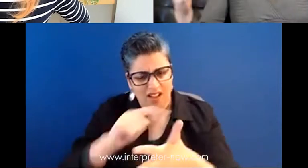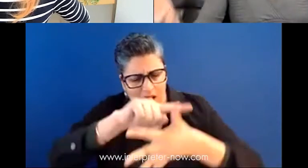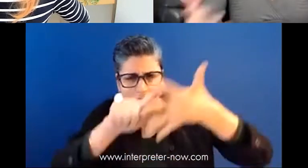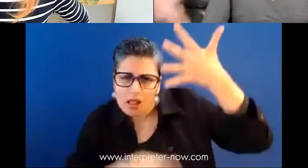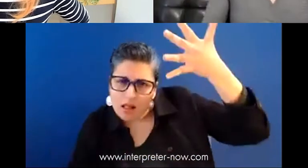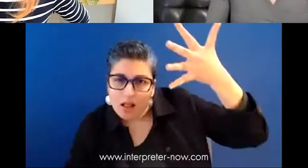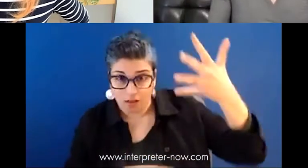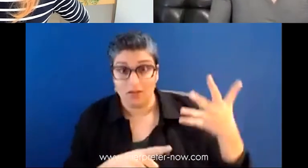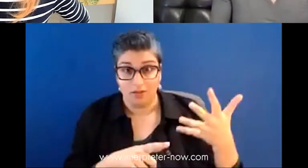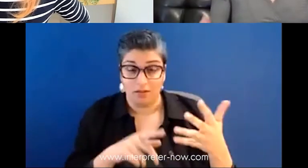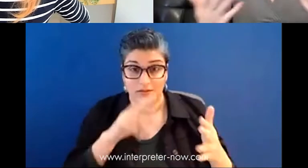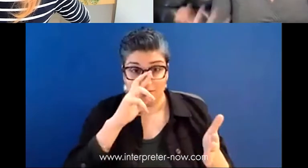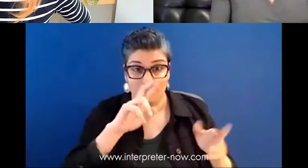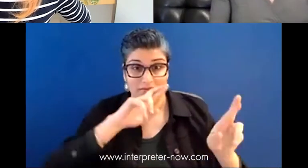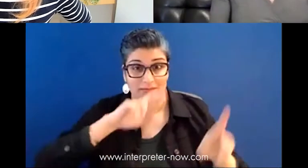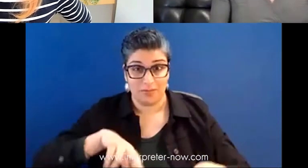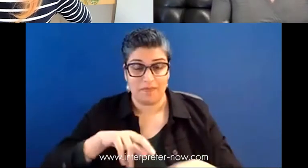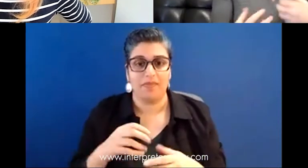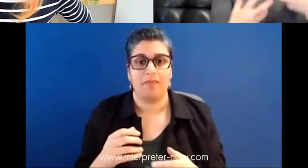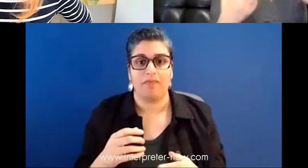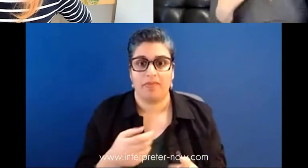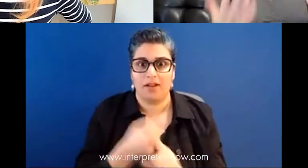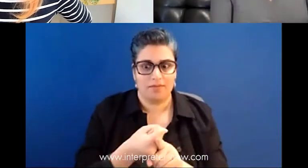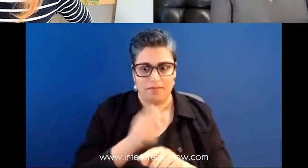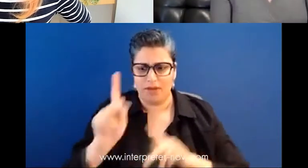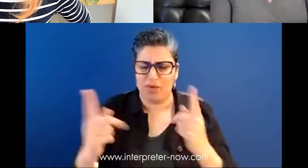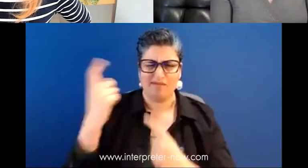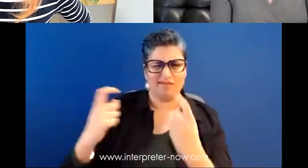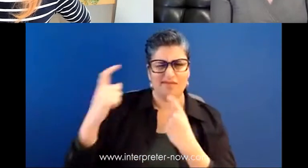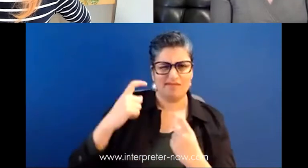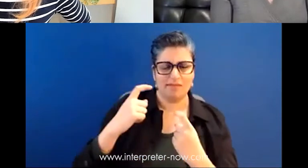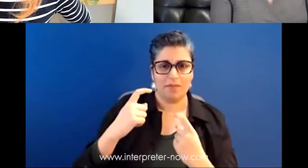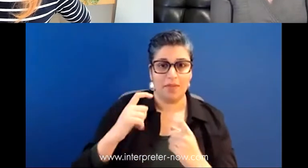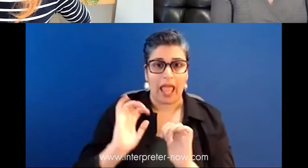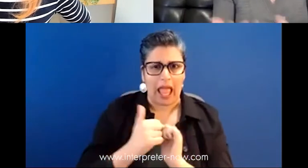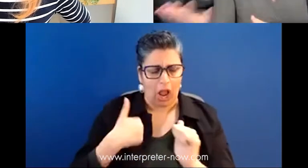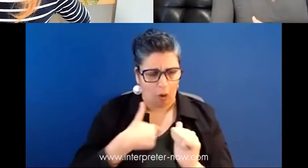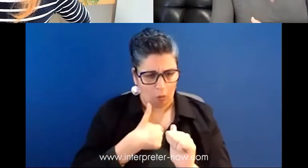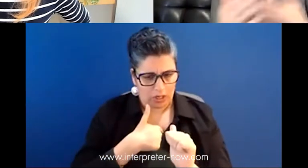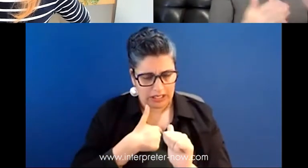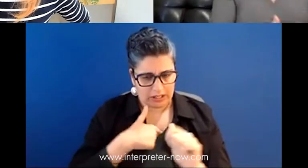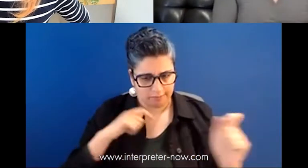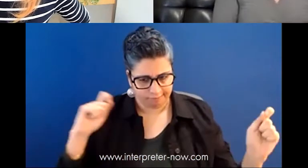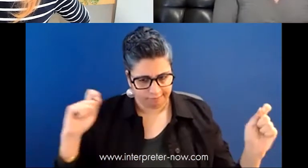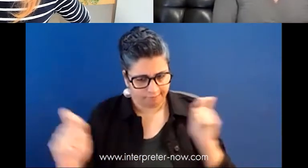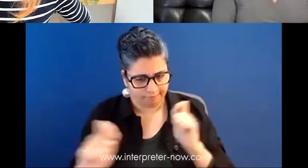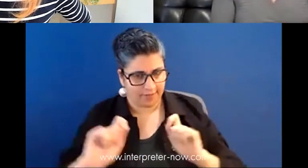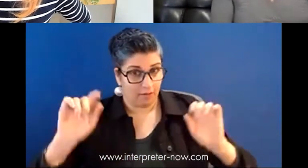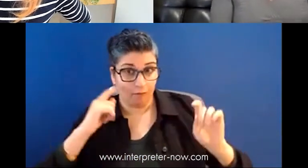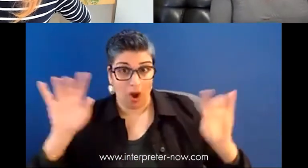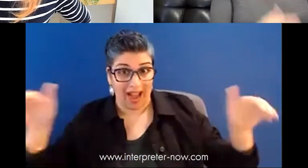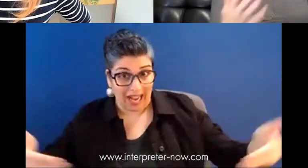that suddenly people started asking me about, well, how can we make a change, say, in hiring